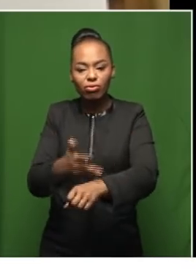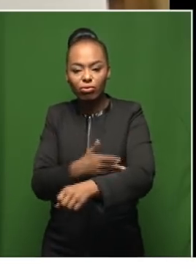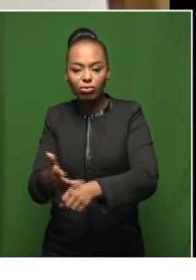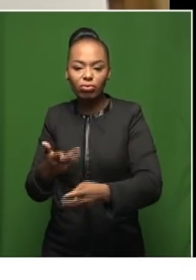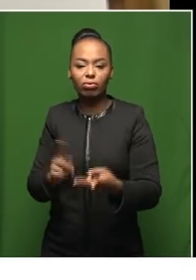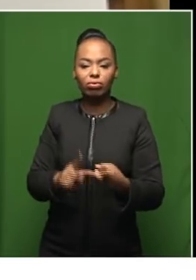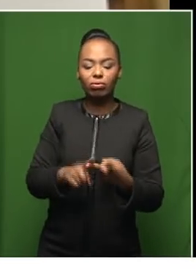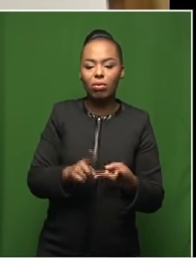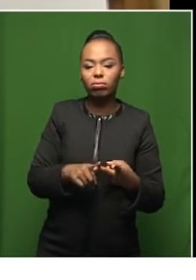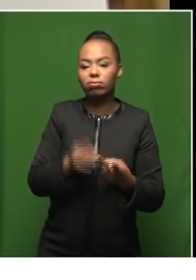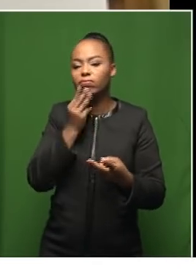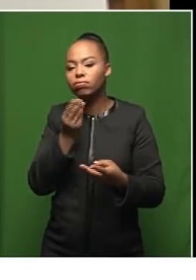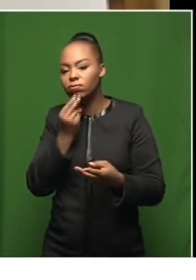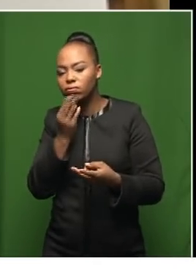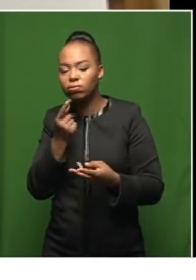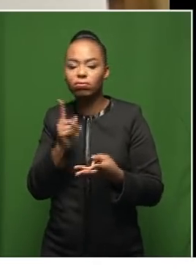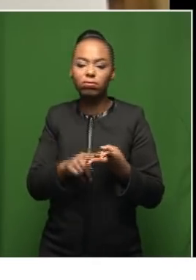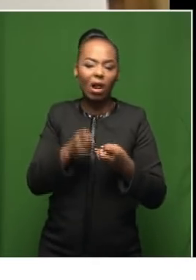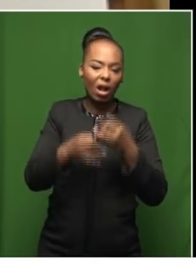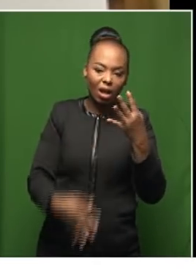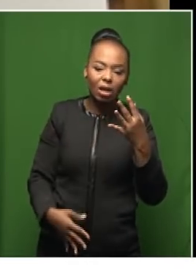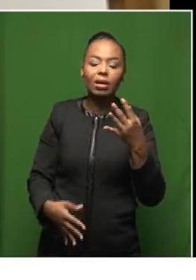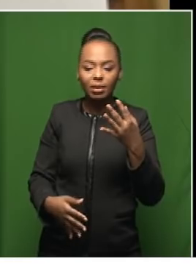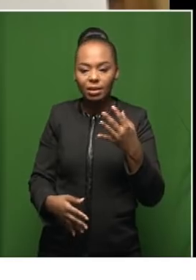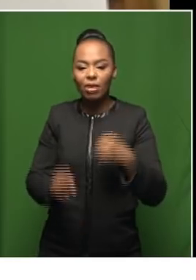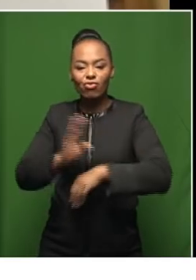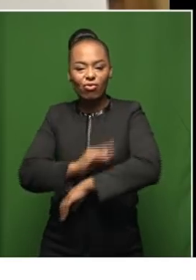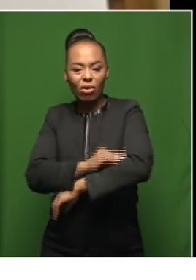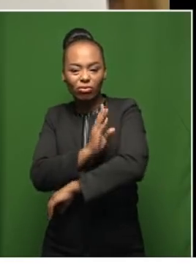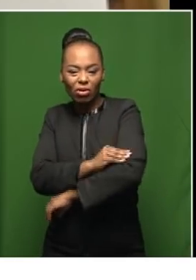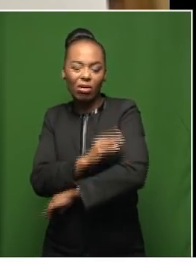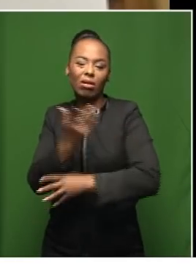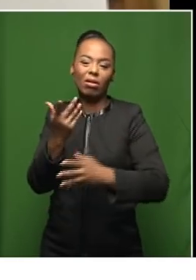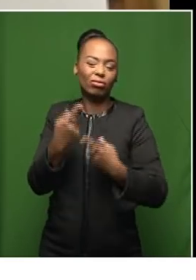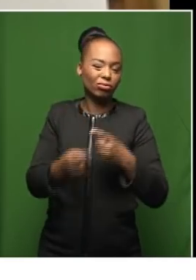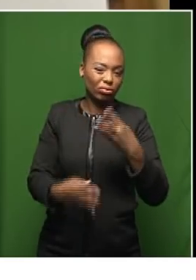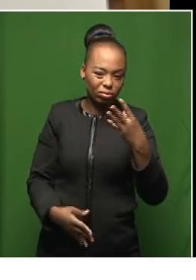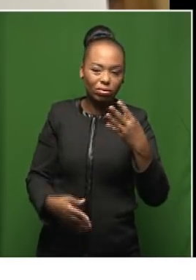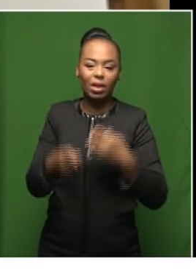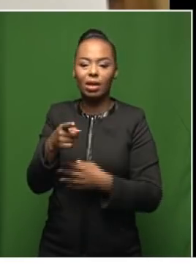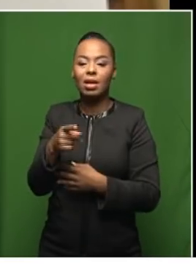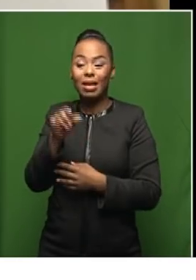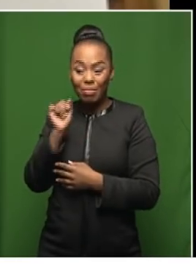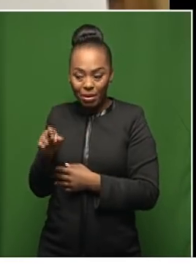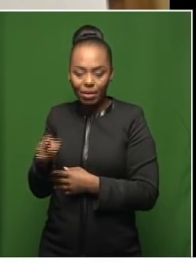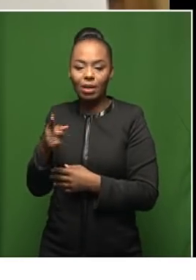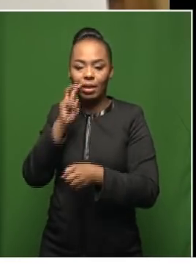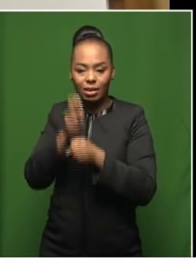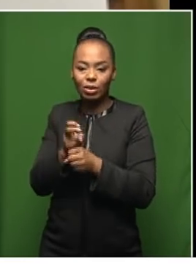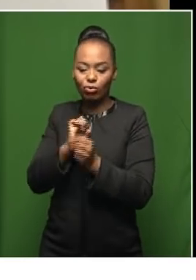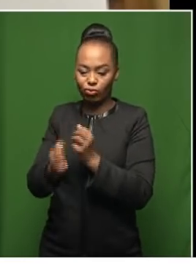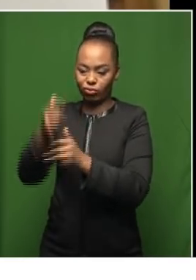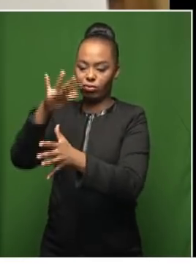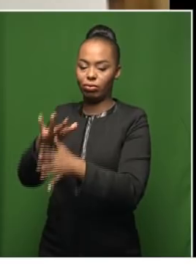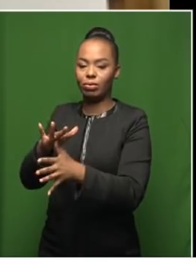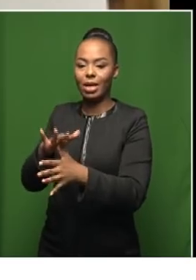cardiac diseases and renal diseases, etc., cancers, etc. So those people need to be also taken as a group that